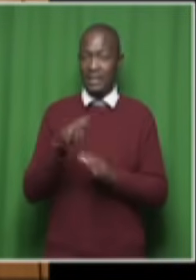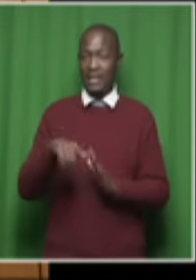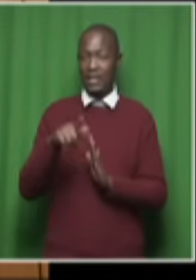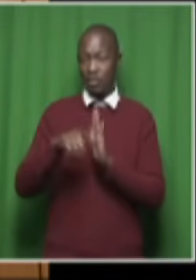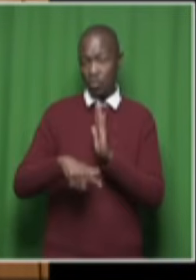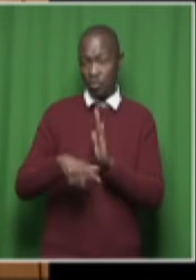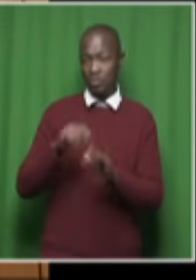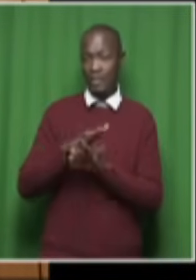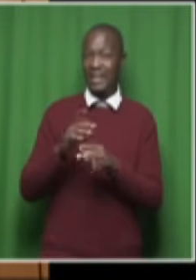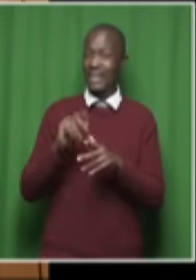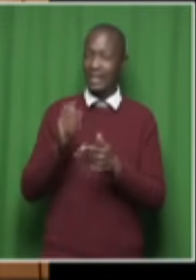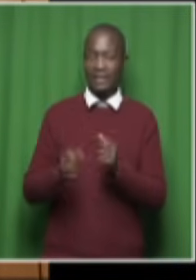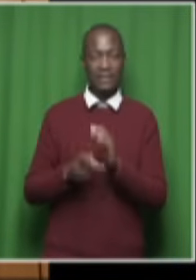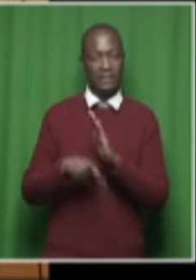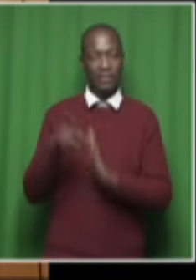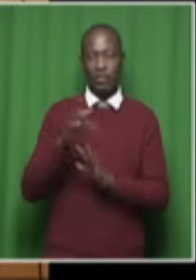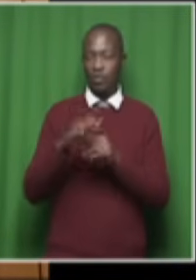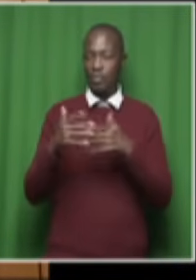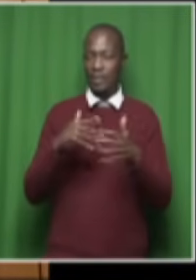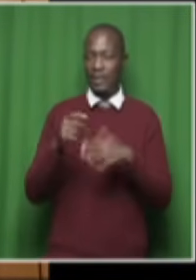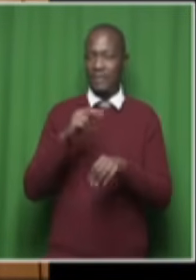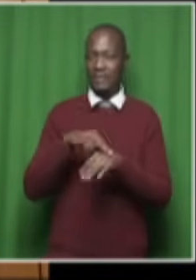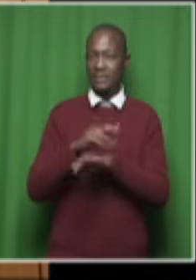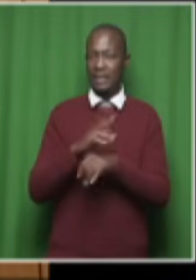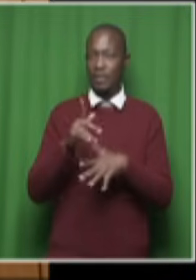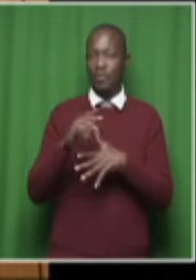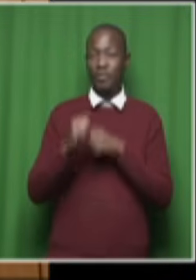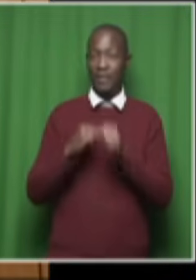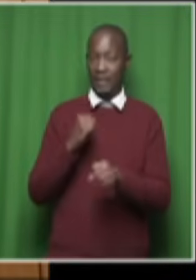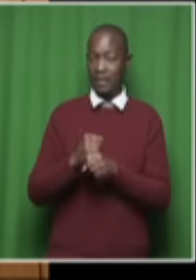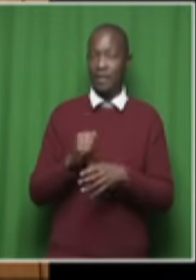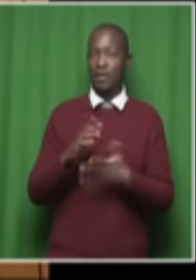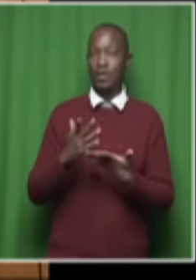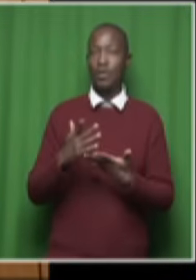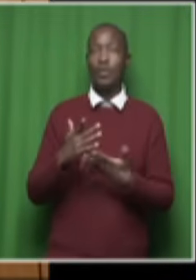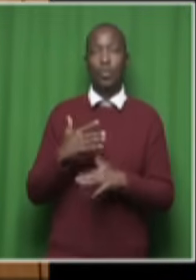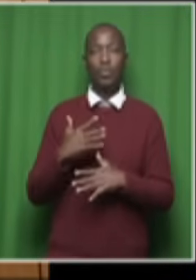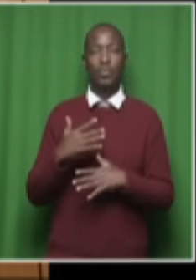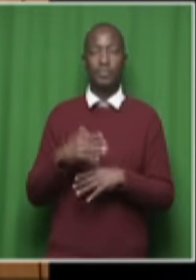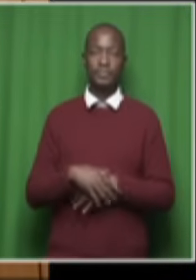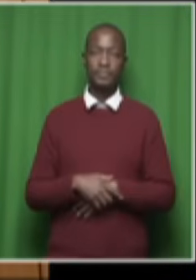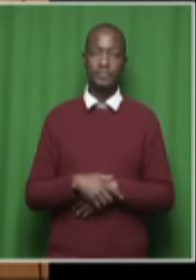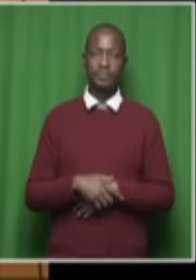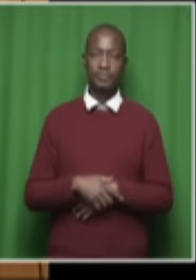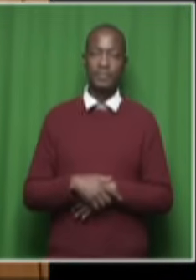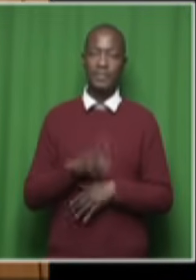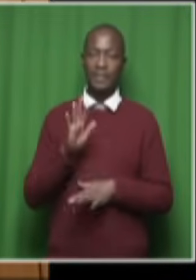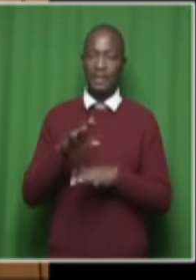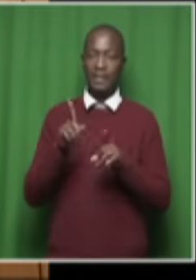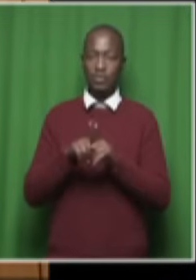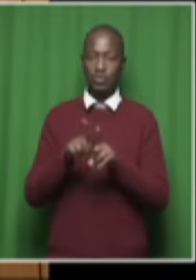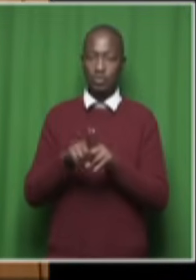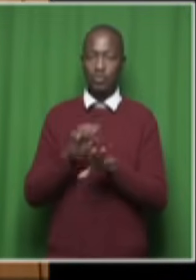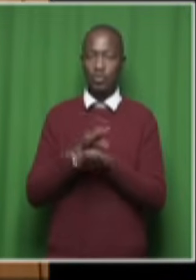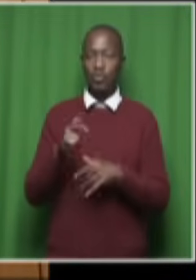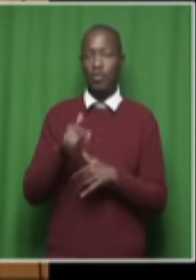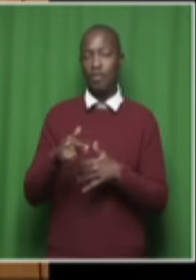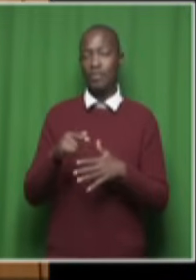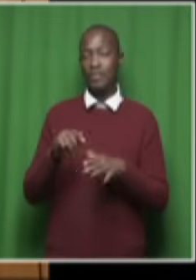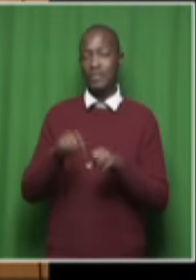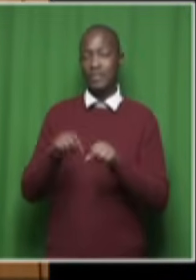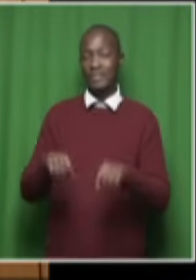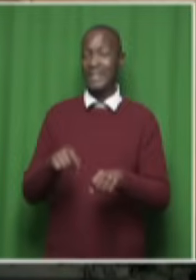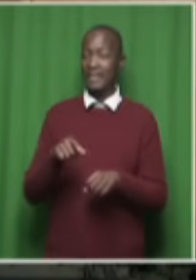system type can develop any time of the year, yeah. but it is most prevalent during autumn and spring. So, that is also part of the natural pattern. Is